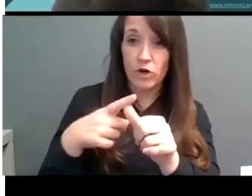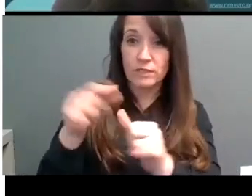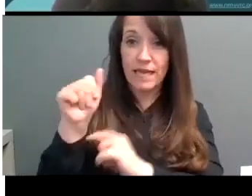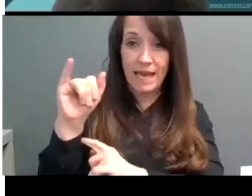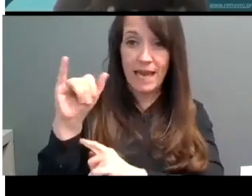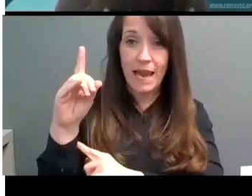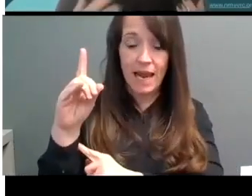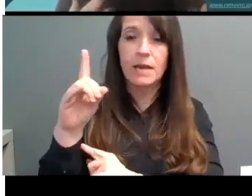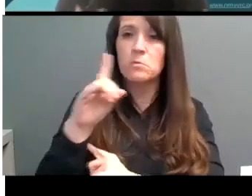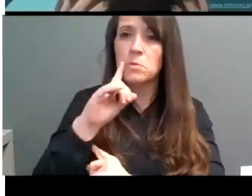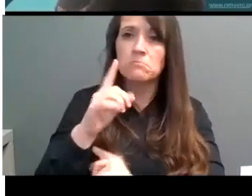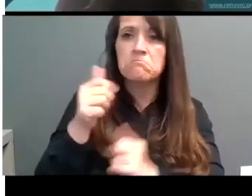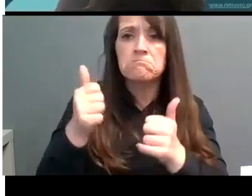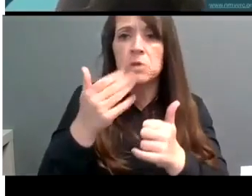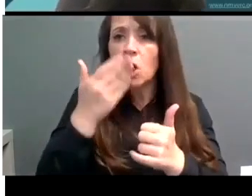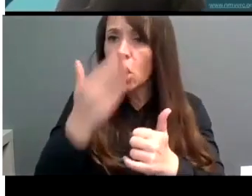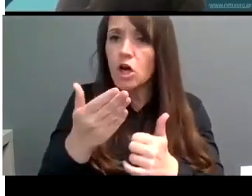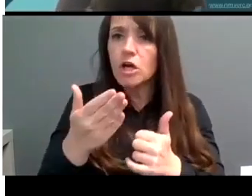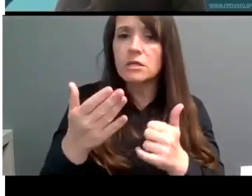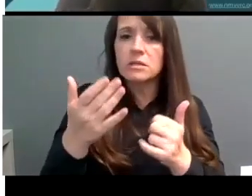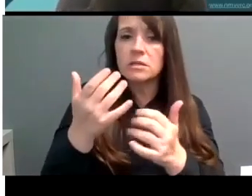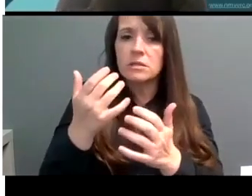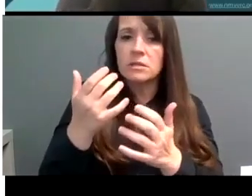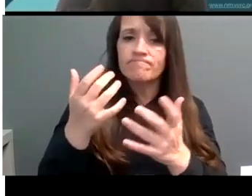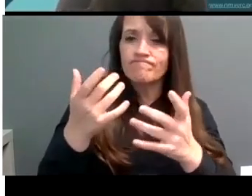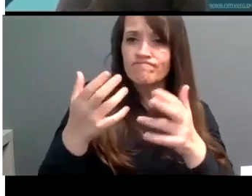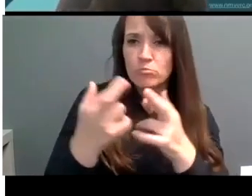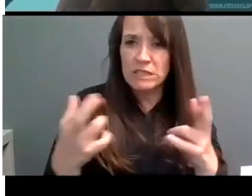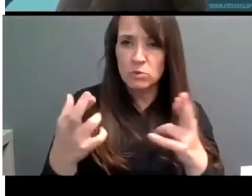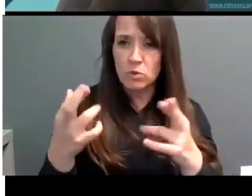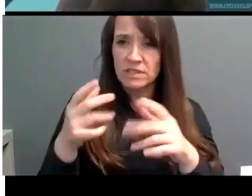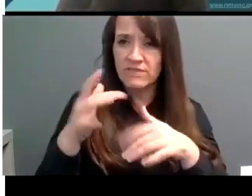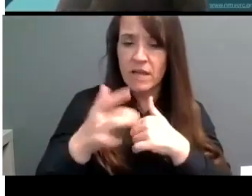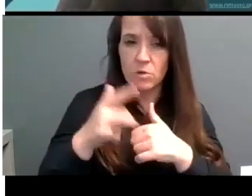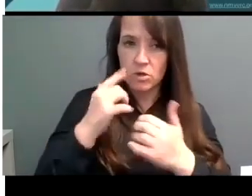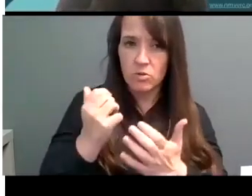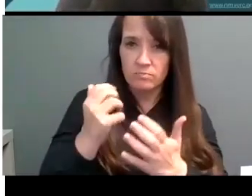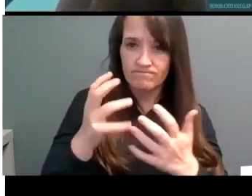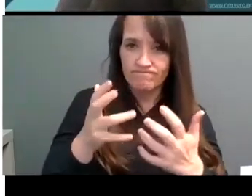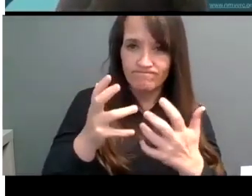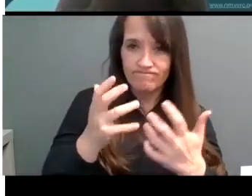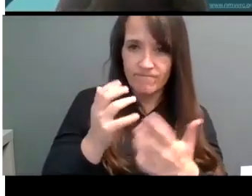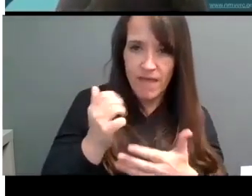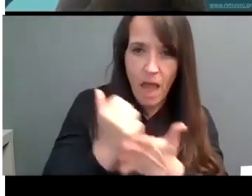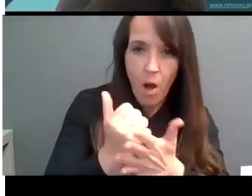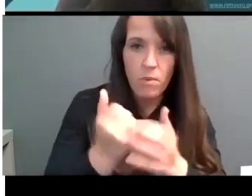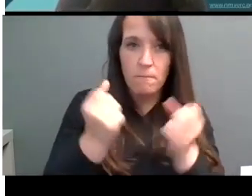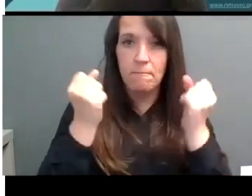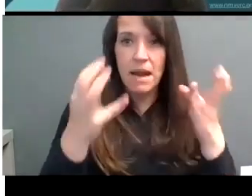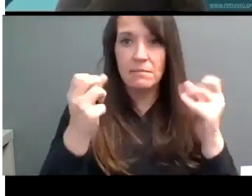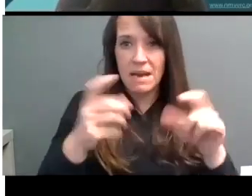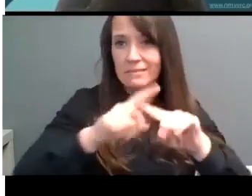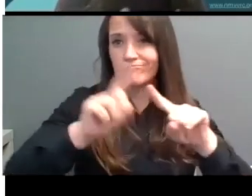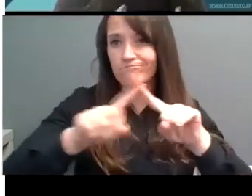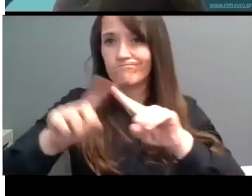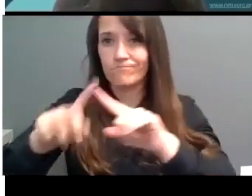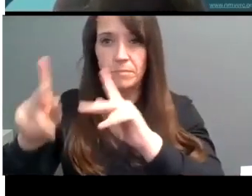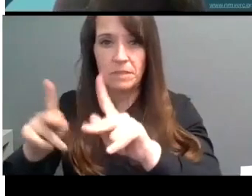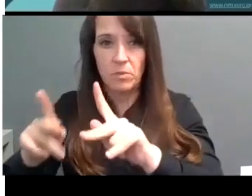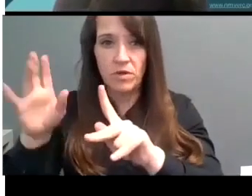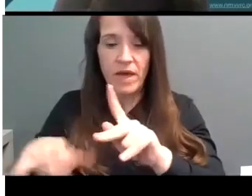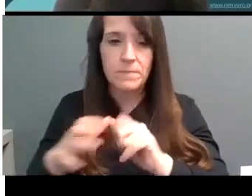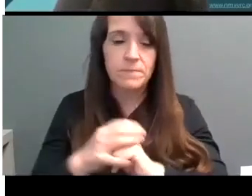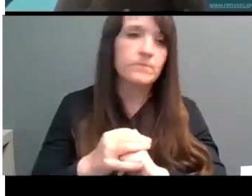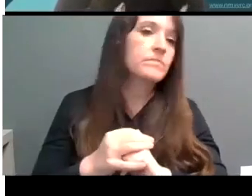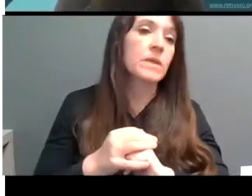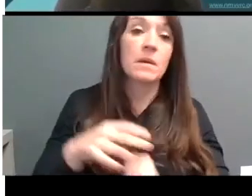and all people present at the incident. And this goes into first responders too, which we'll talk about specifically in a little while. So